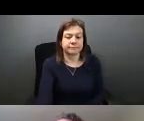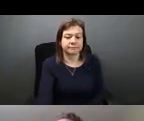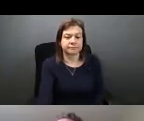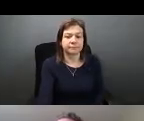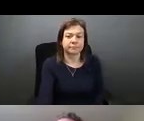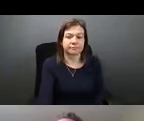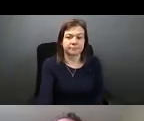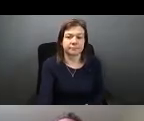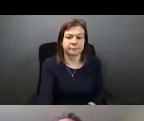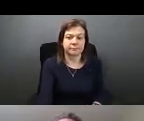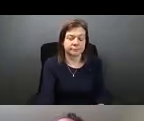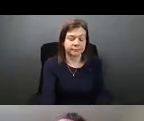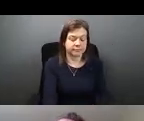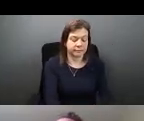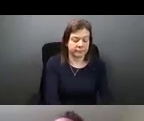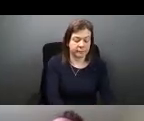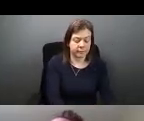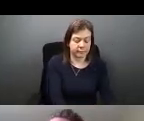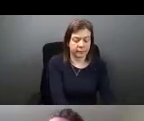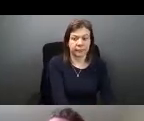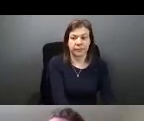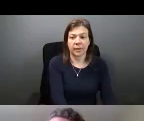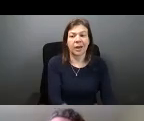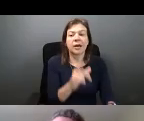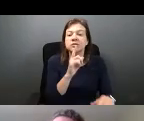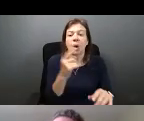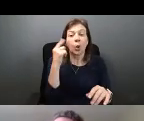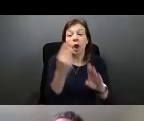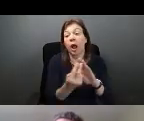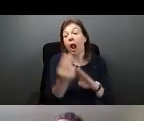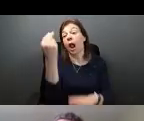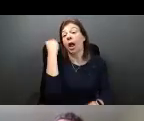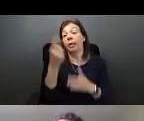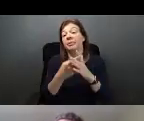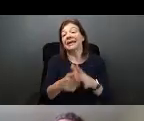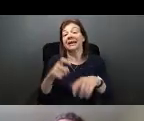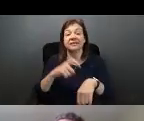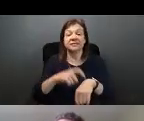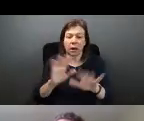Don't have people think back to the beginning of time, or